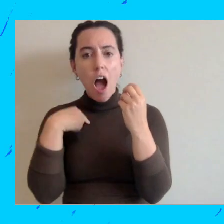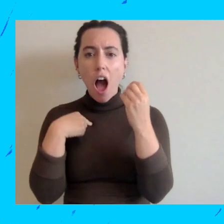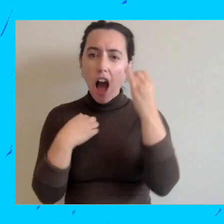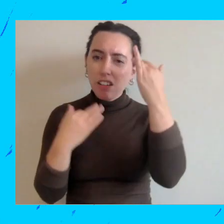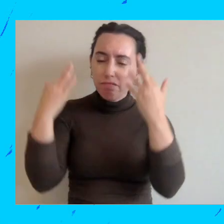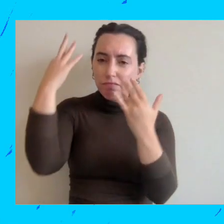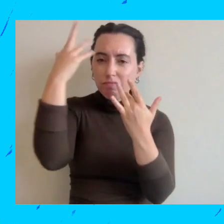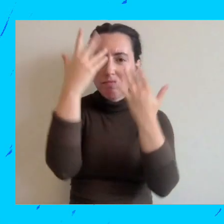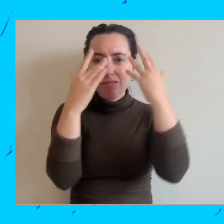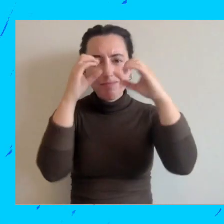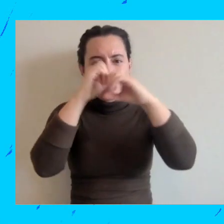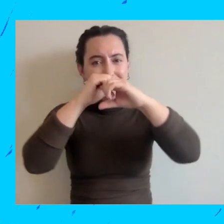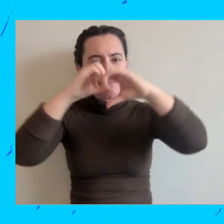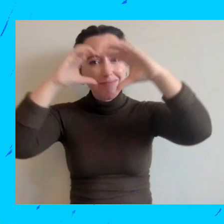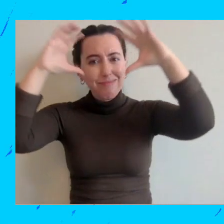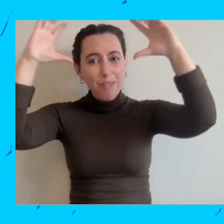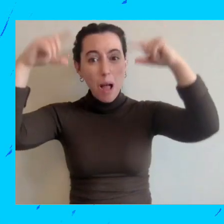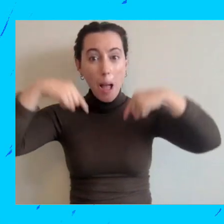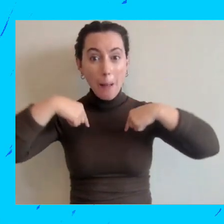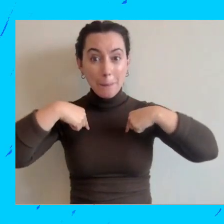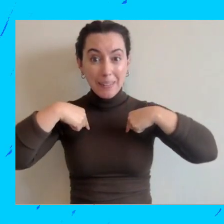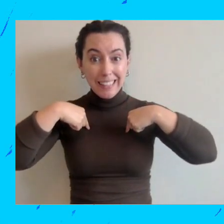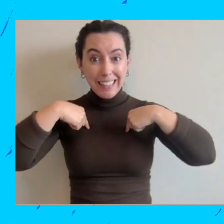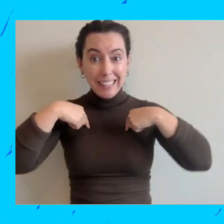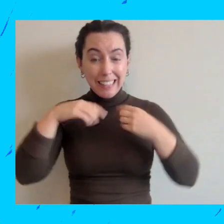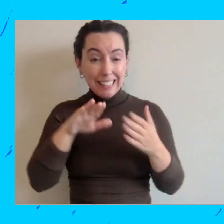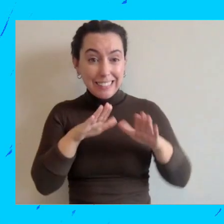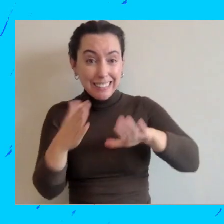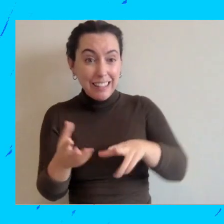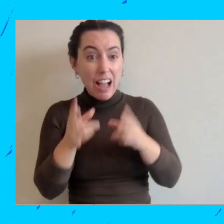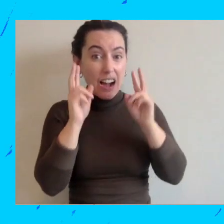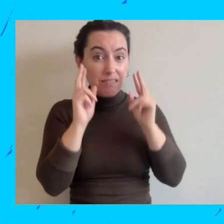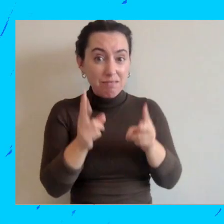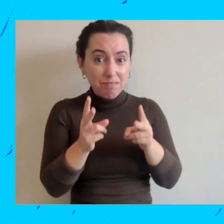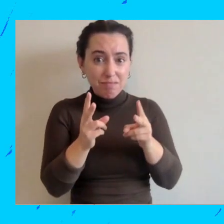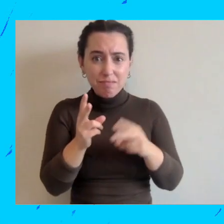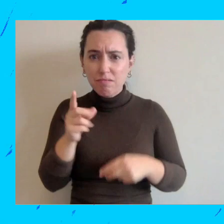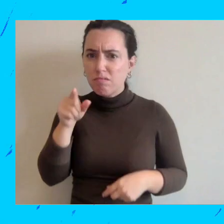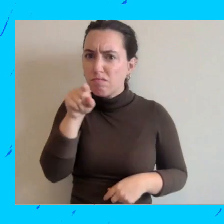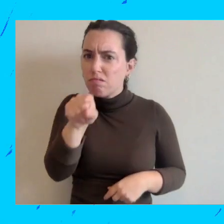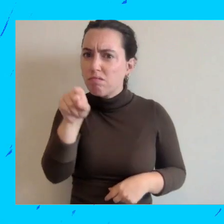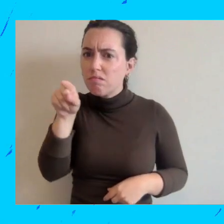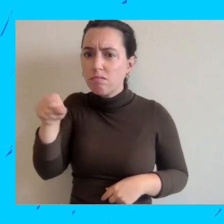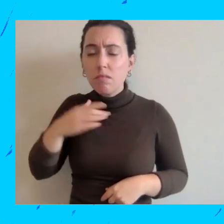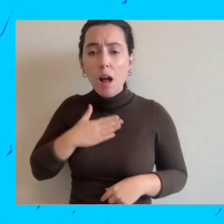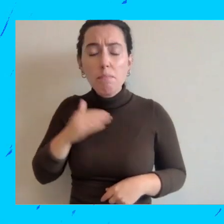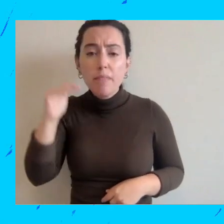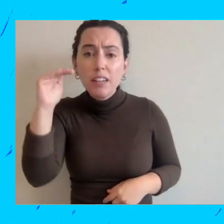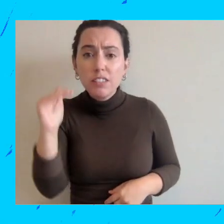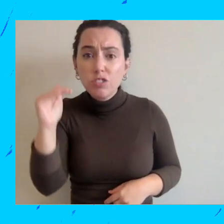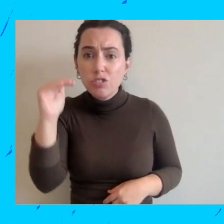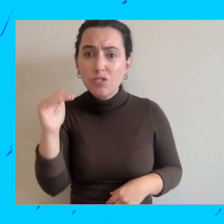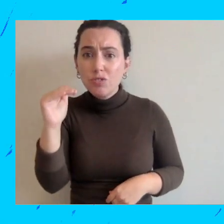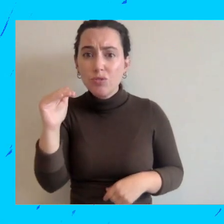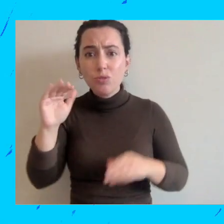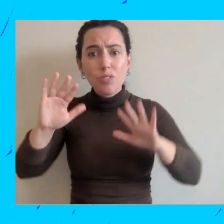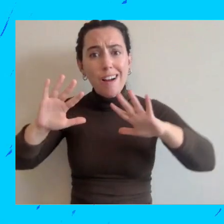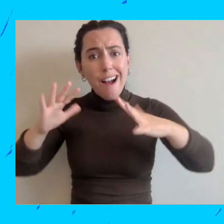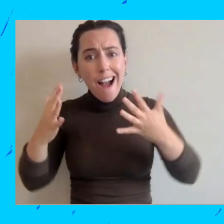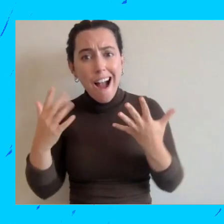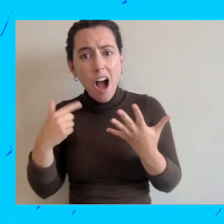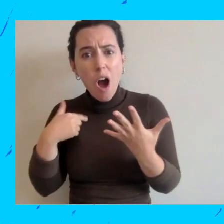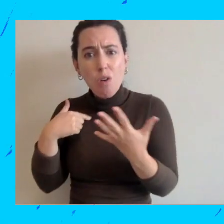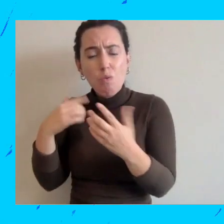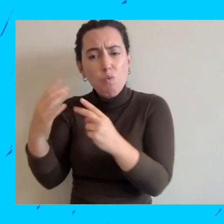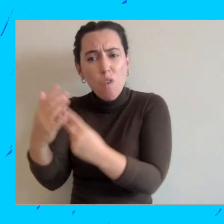children. I'm going to die and my children are going to remain alone. And I broke down. I remember I broke down for the